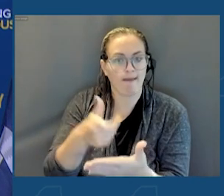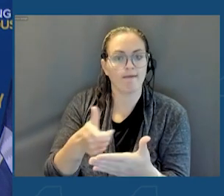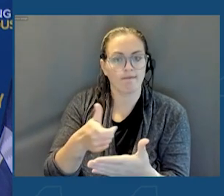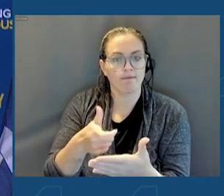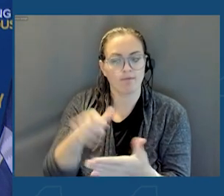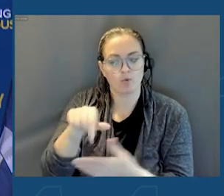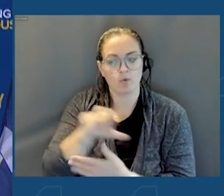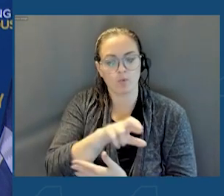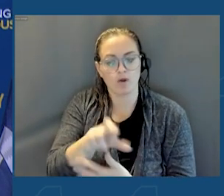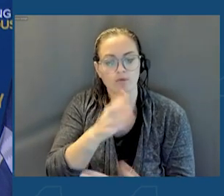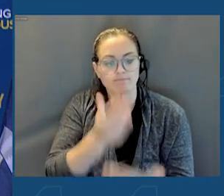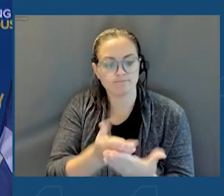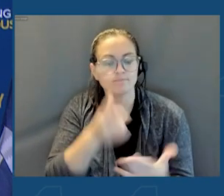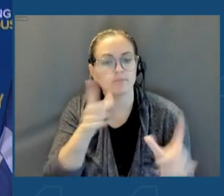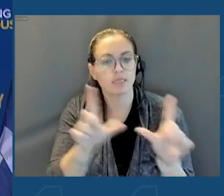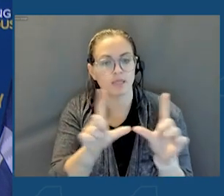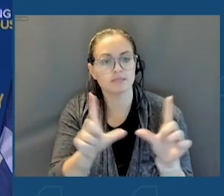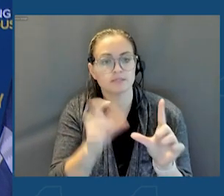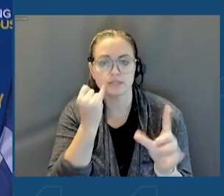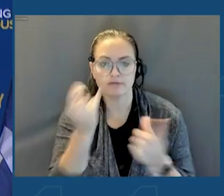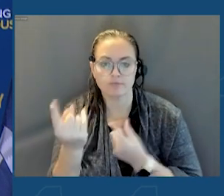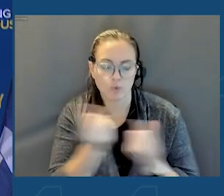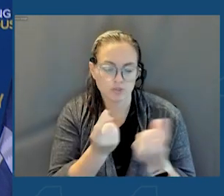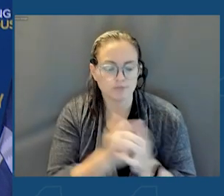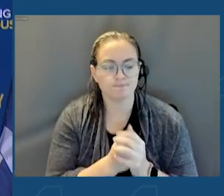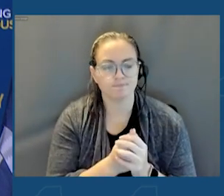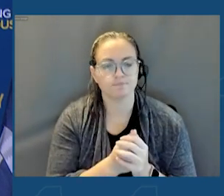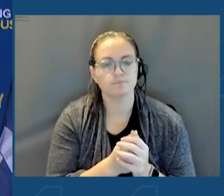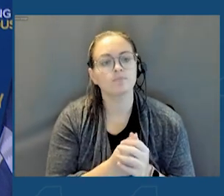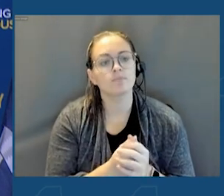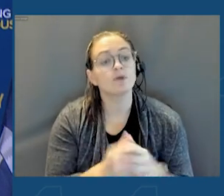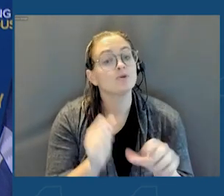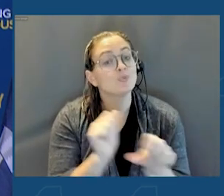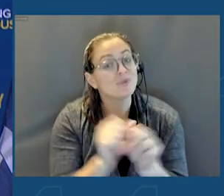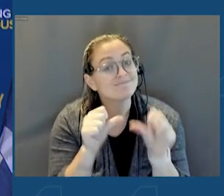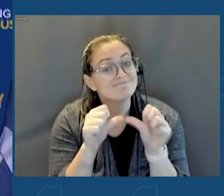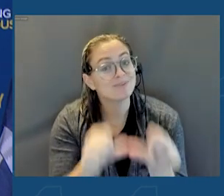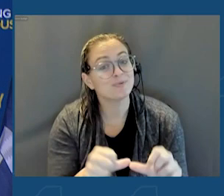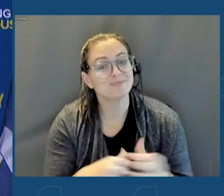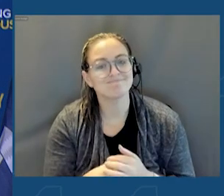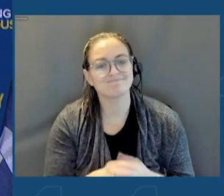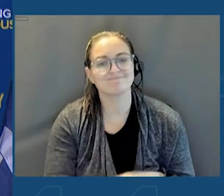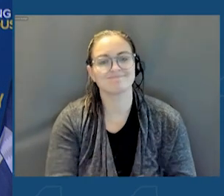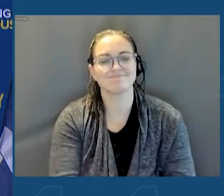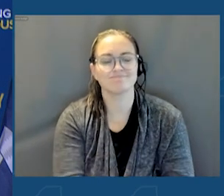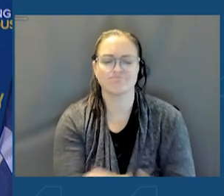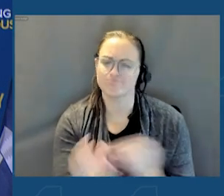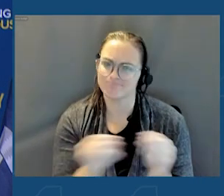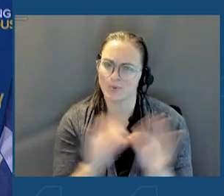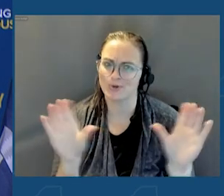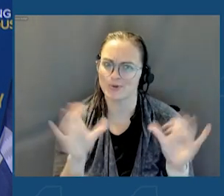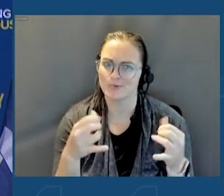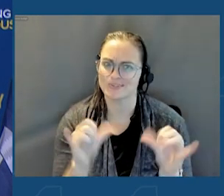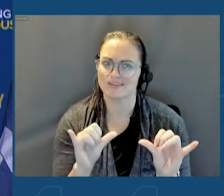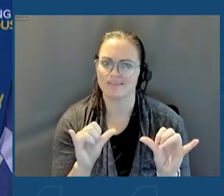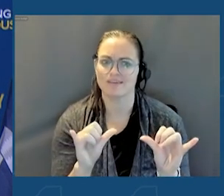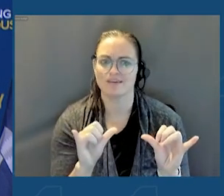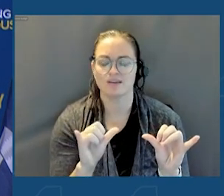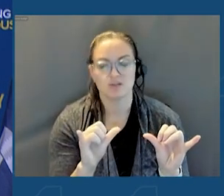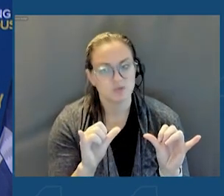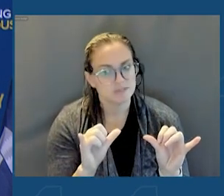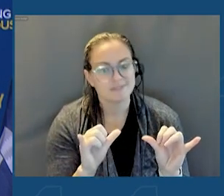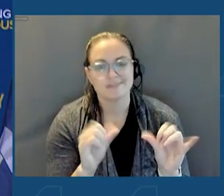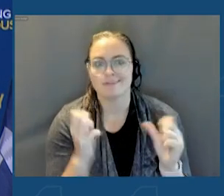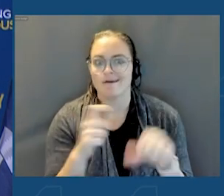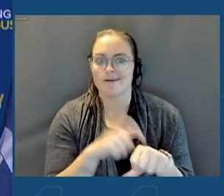verify that it is licensed if you have any questions. So the work continues. Much more to do. Have to make up for a lot of lost